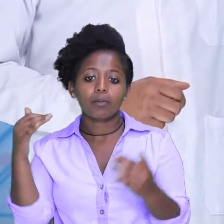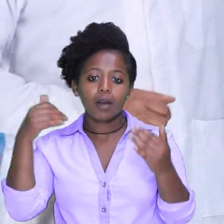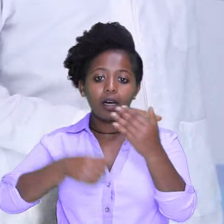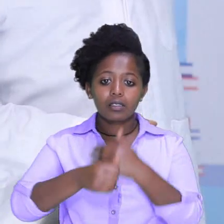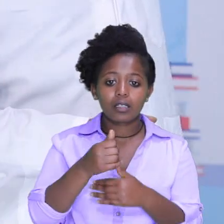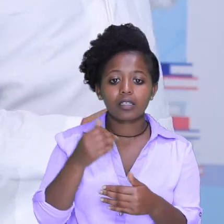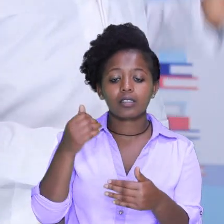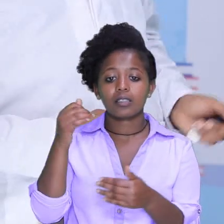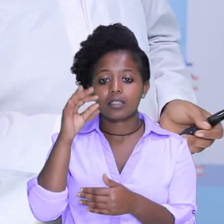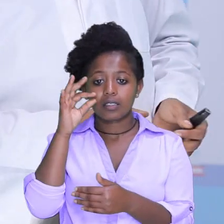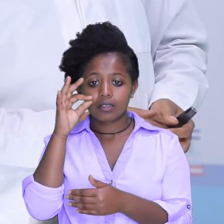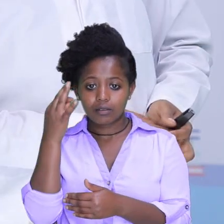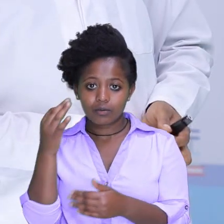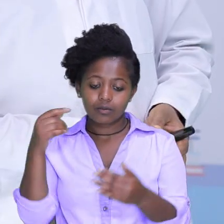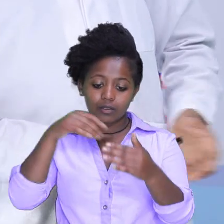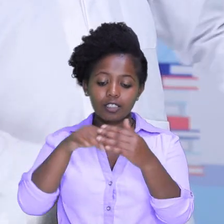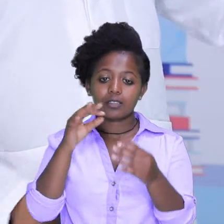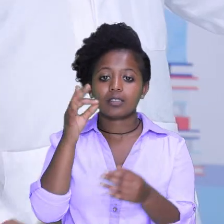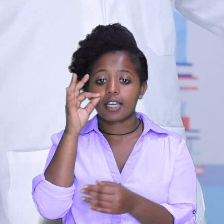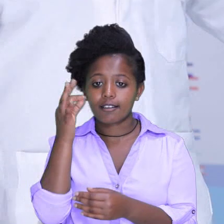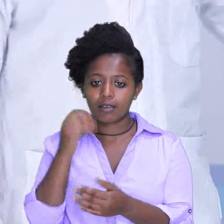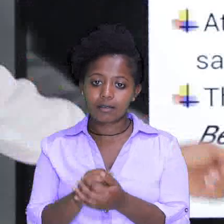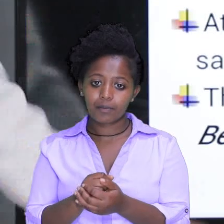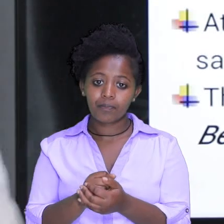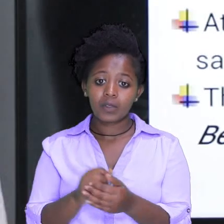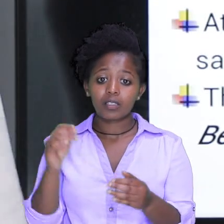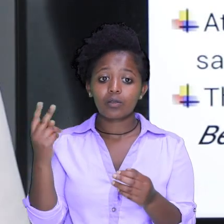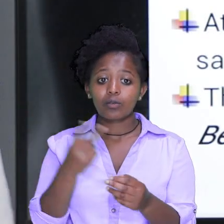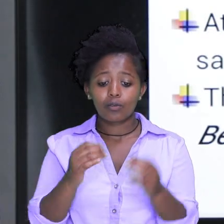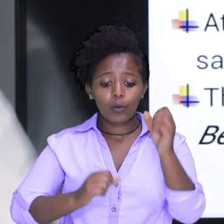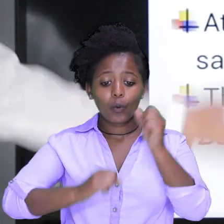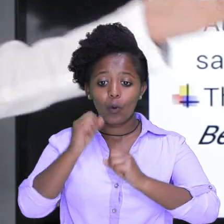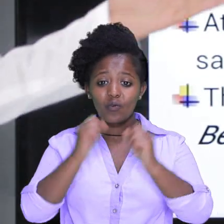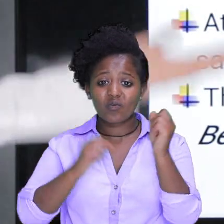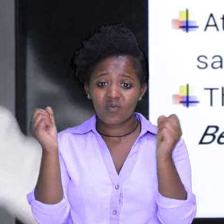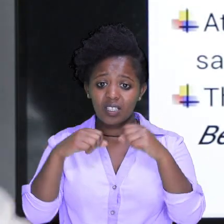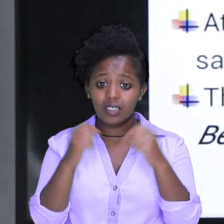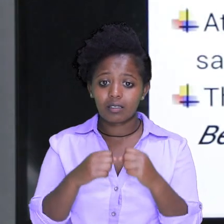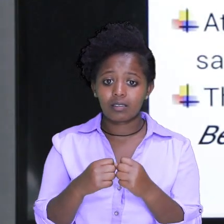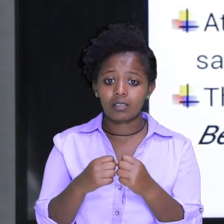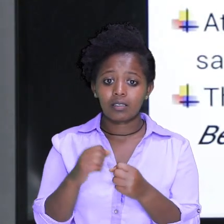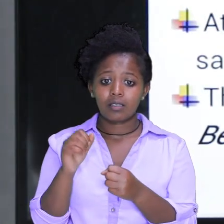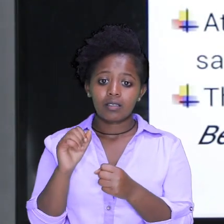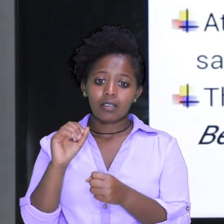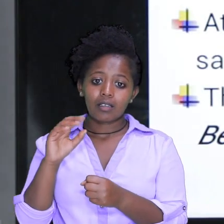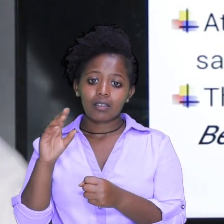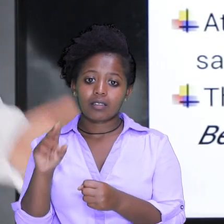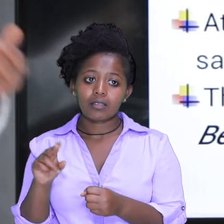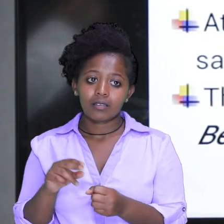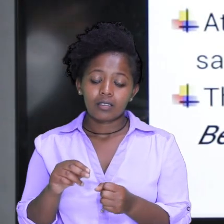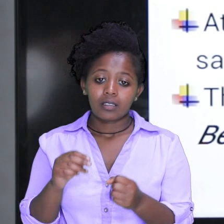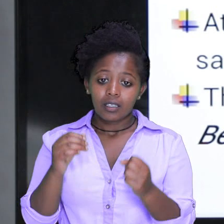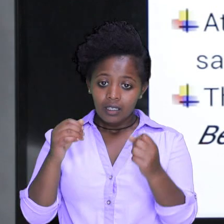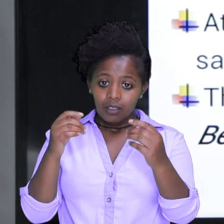by Hindu in India. Those conflicts lead to chaos,